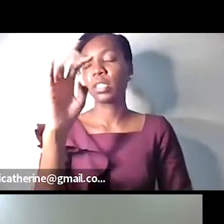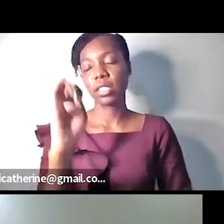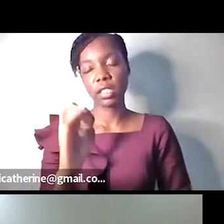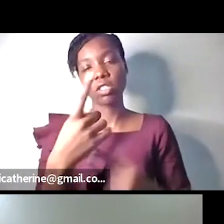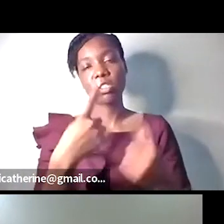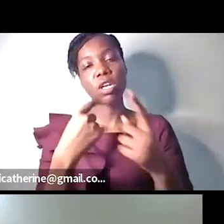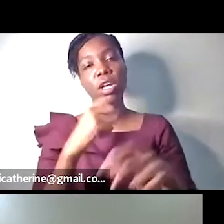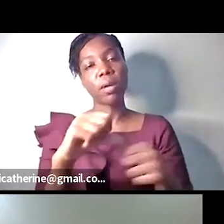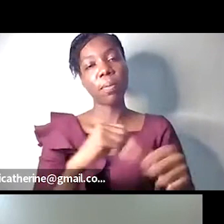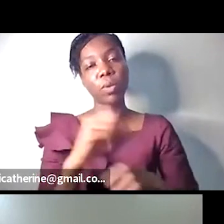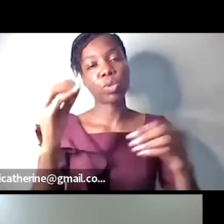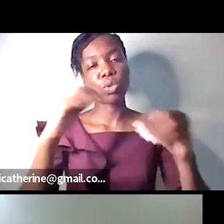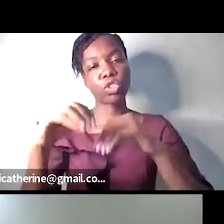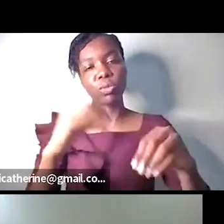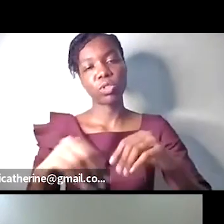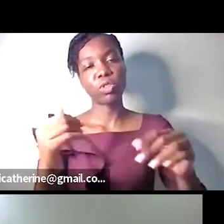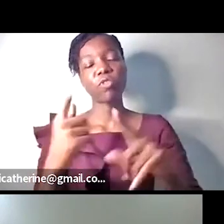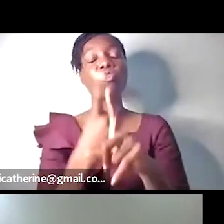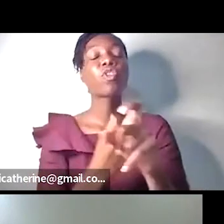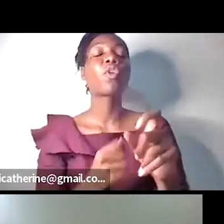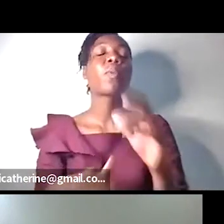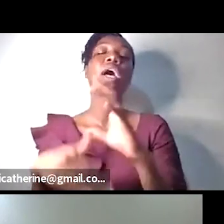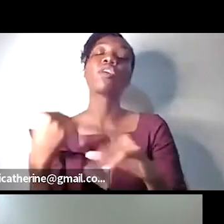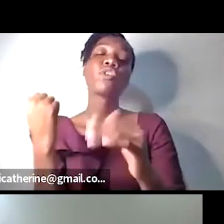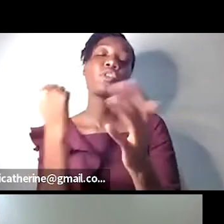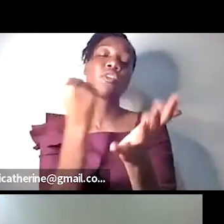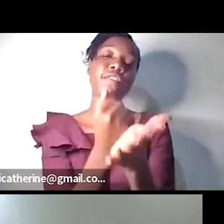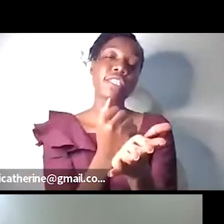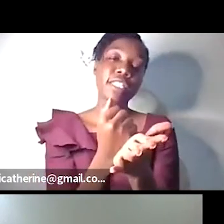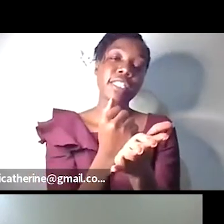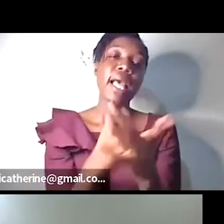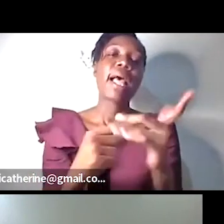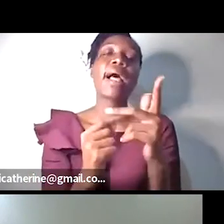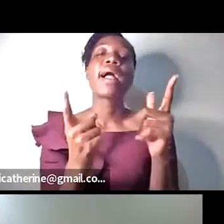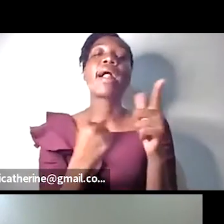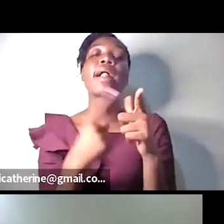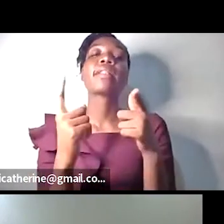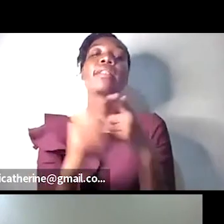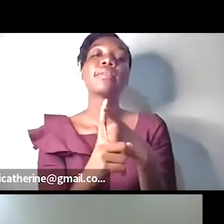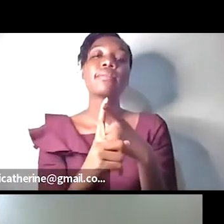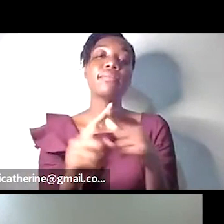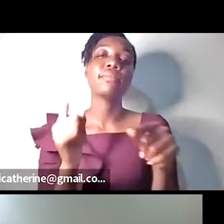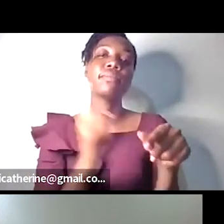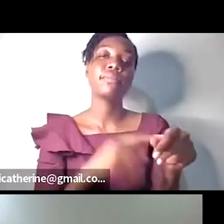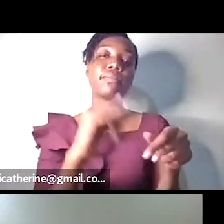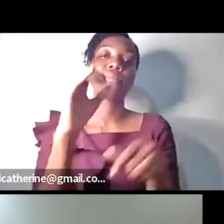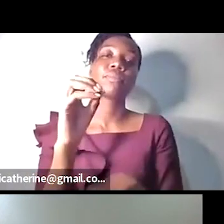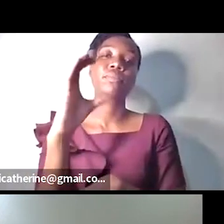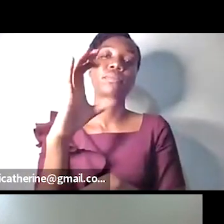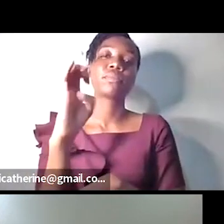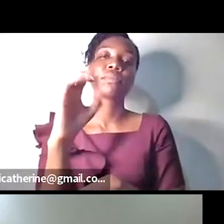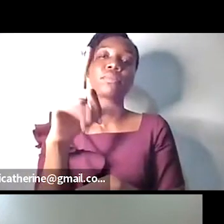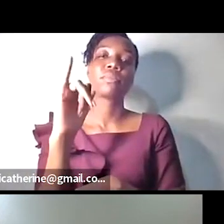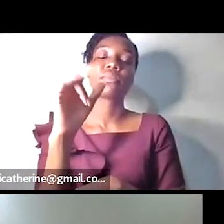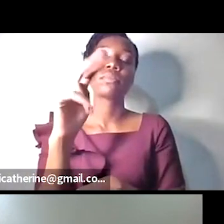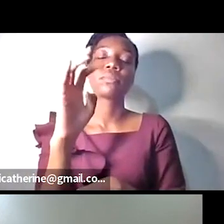embracing contribution outside their office? That's going to Jocelyn. And as Jocelyn thinks about that answer, allow me to also allocate